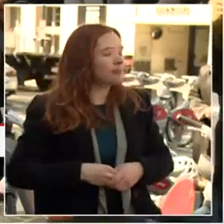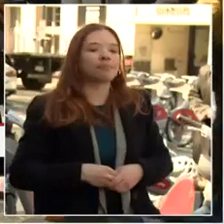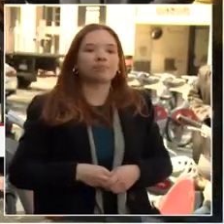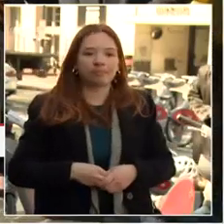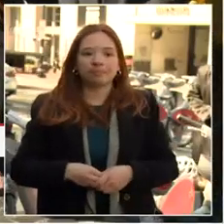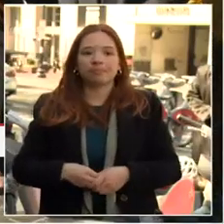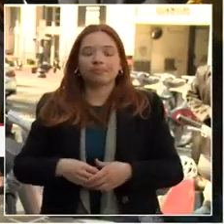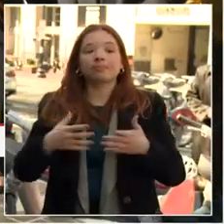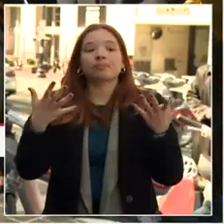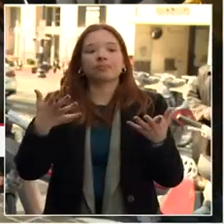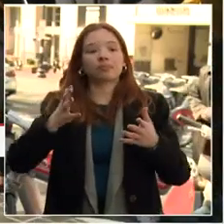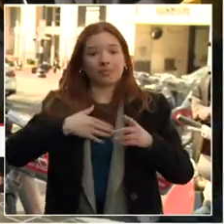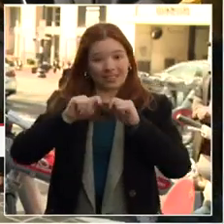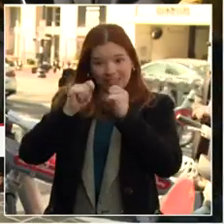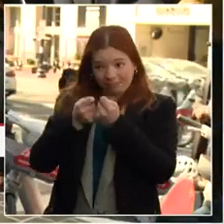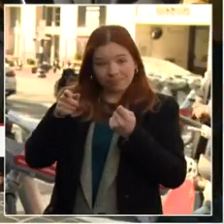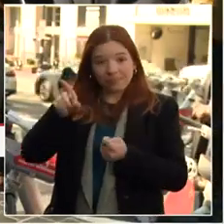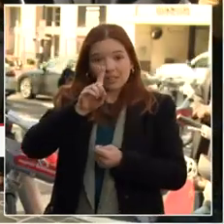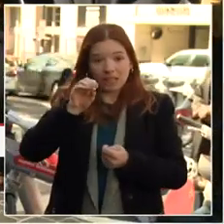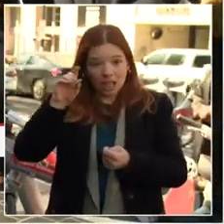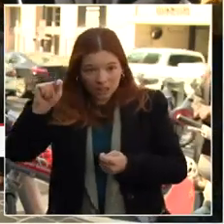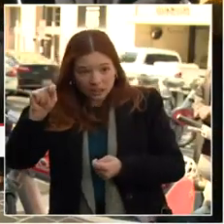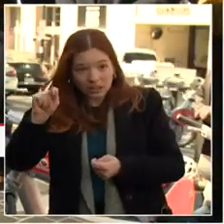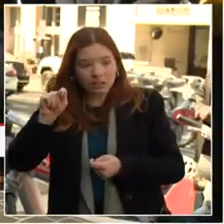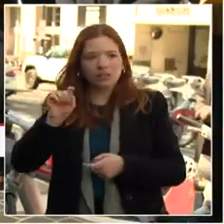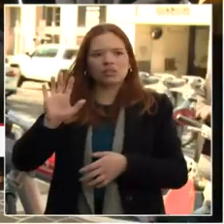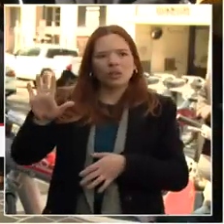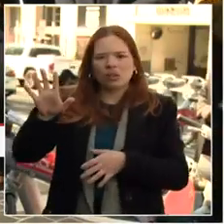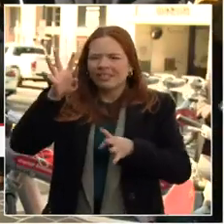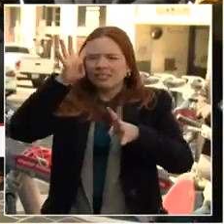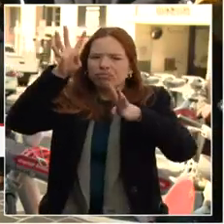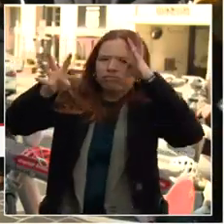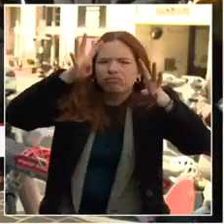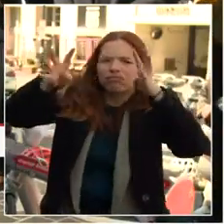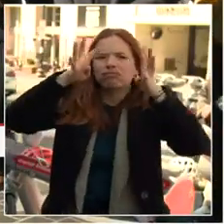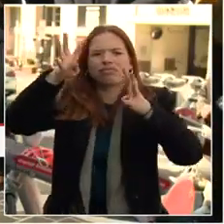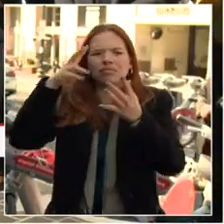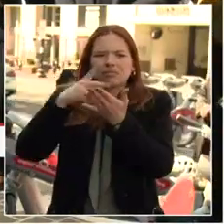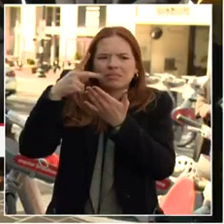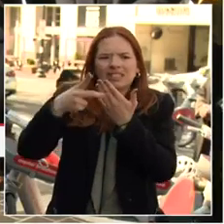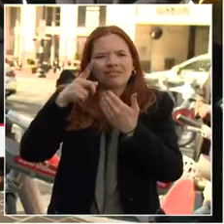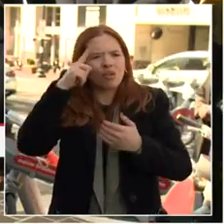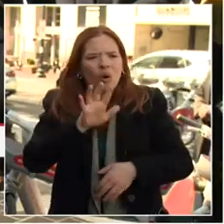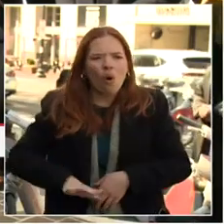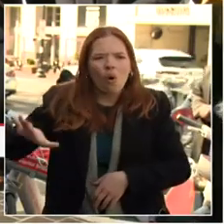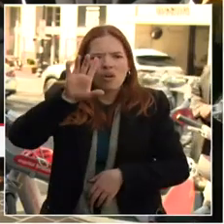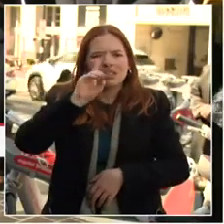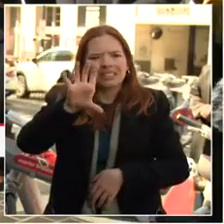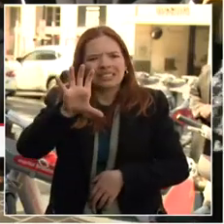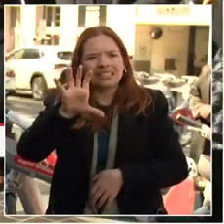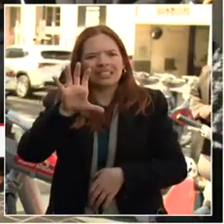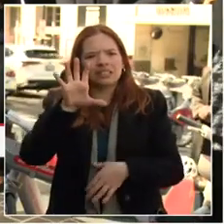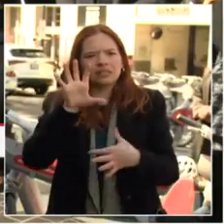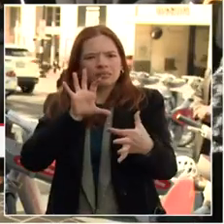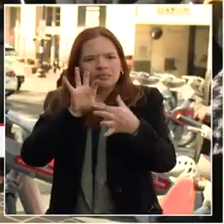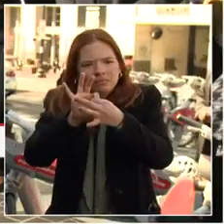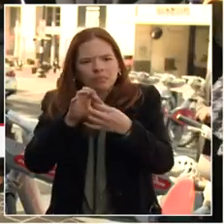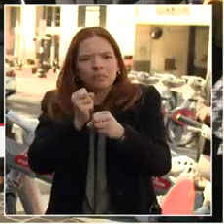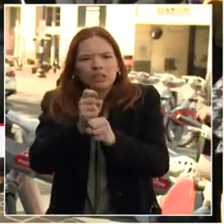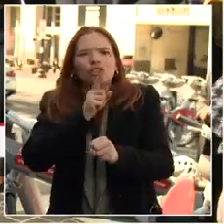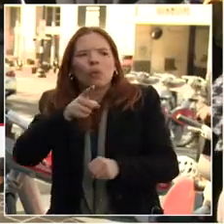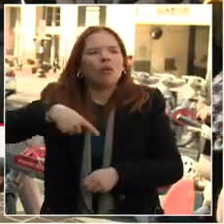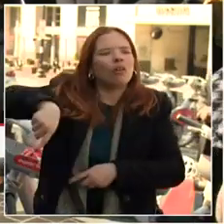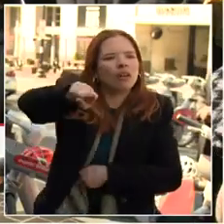lot of innovative projects all over the city to make sure that we are connecting people to